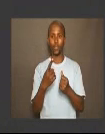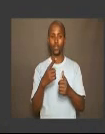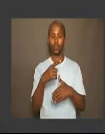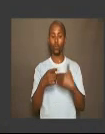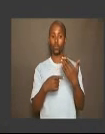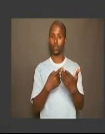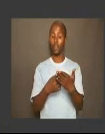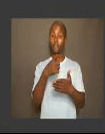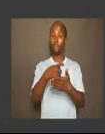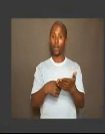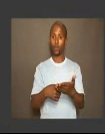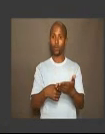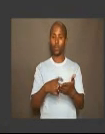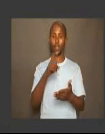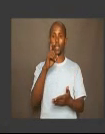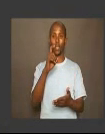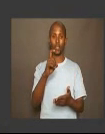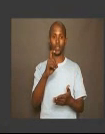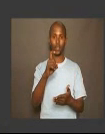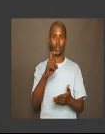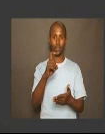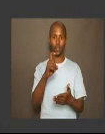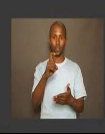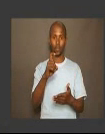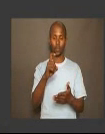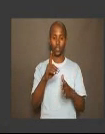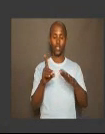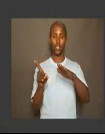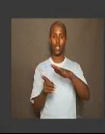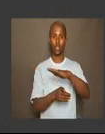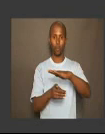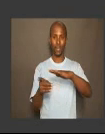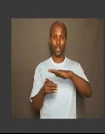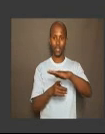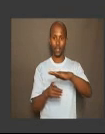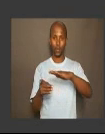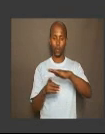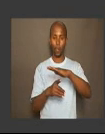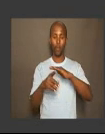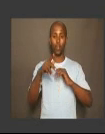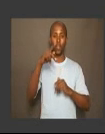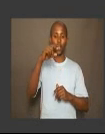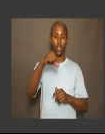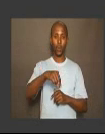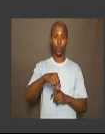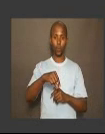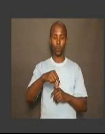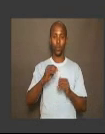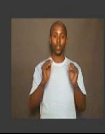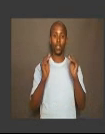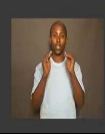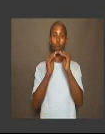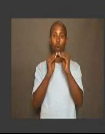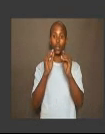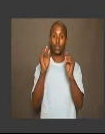those values of x that make the denominator of q equal